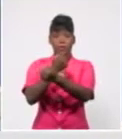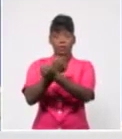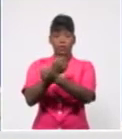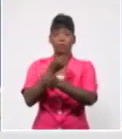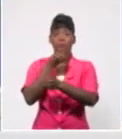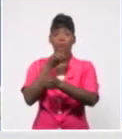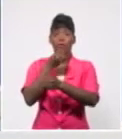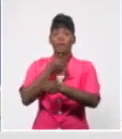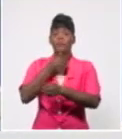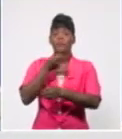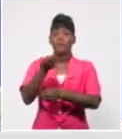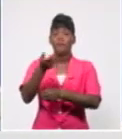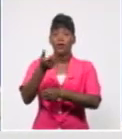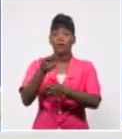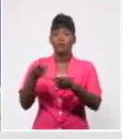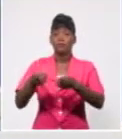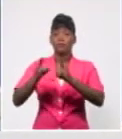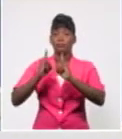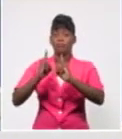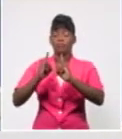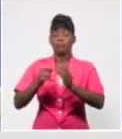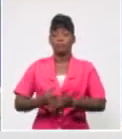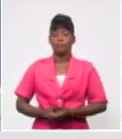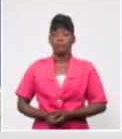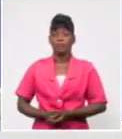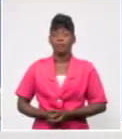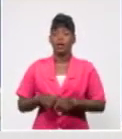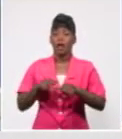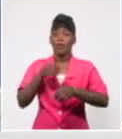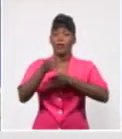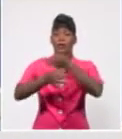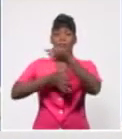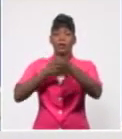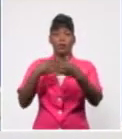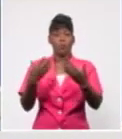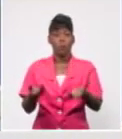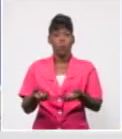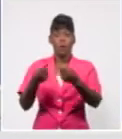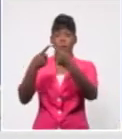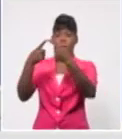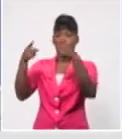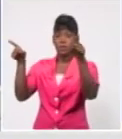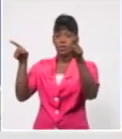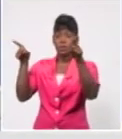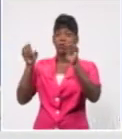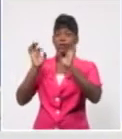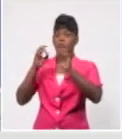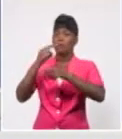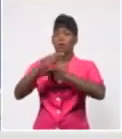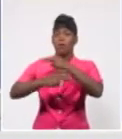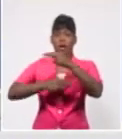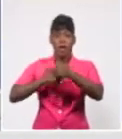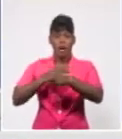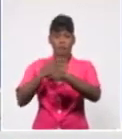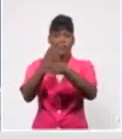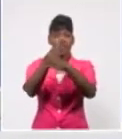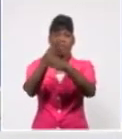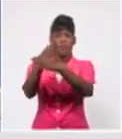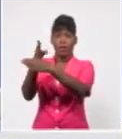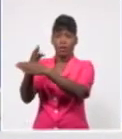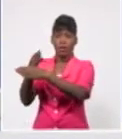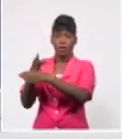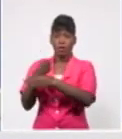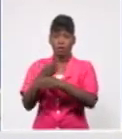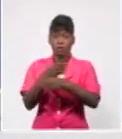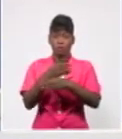414,418 analyzed samples and 4,214 diagnosed patients in Cuba. Of the 88